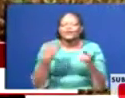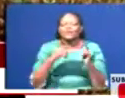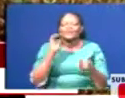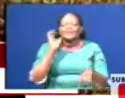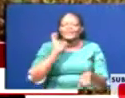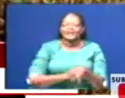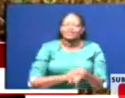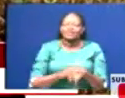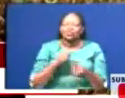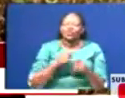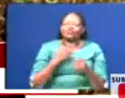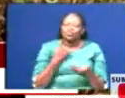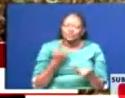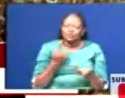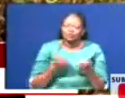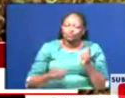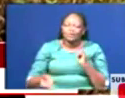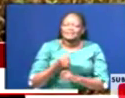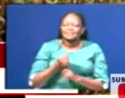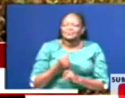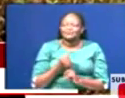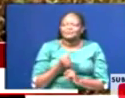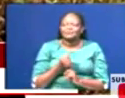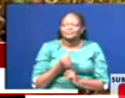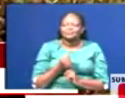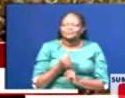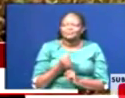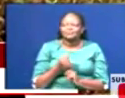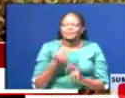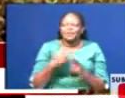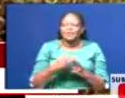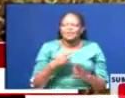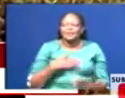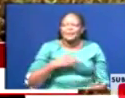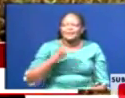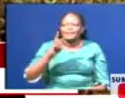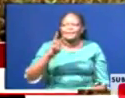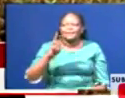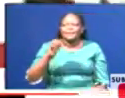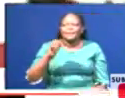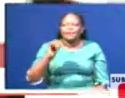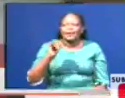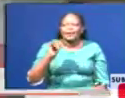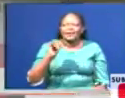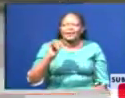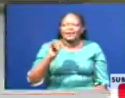what you want. For Young and Industrious, I'm Wangare Washiori.